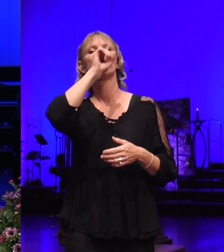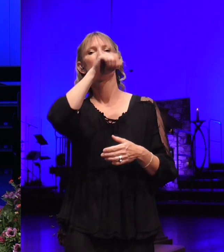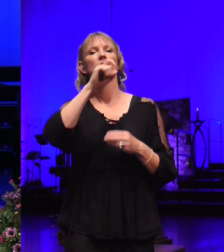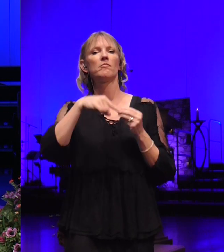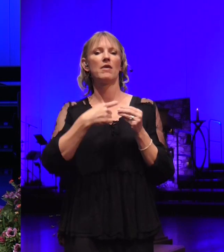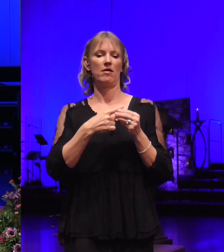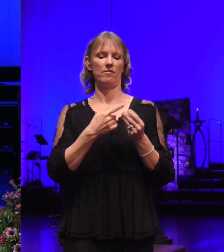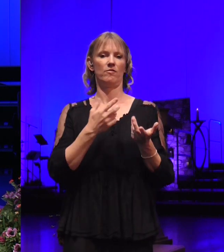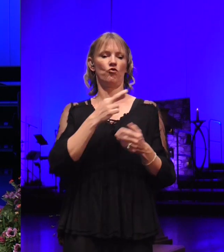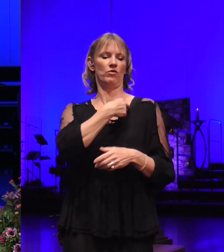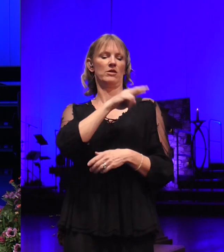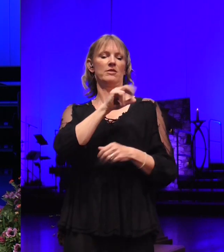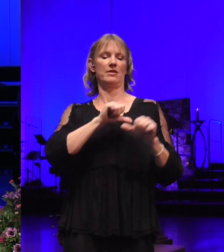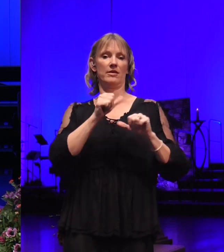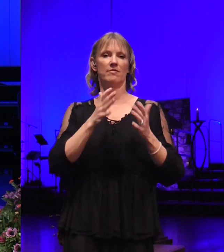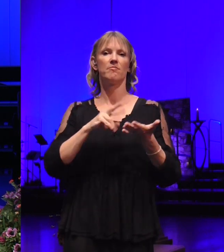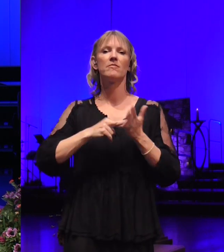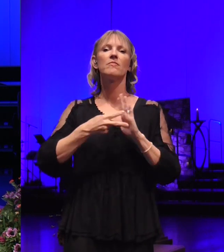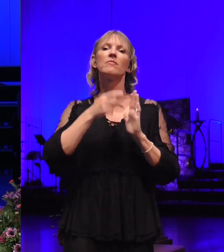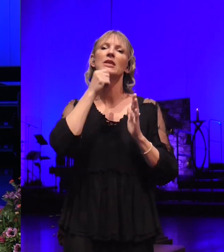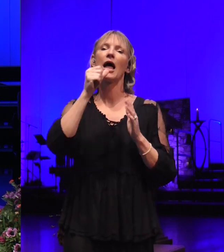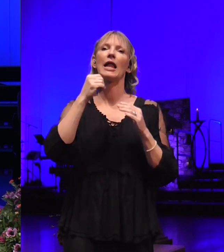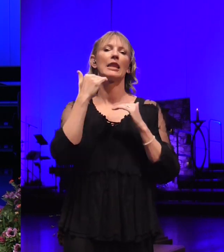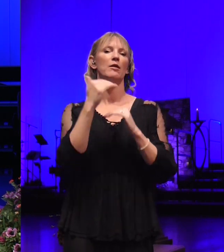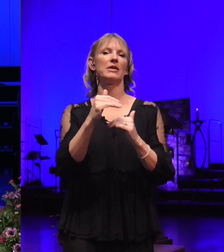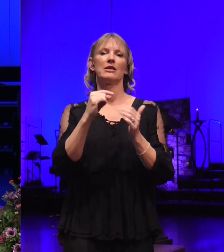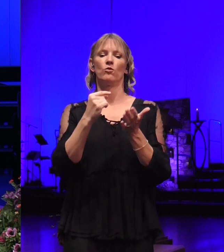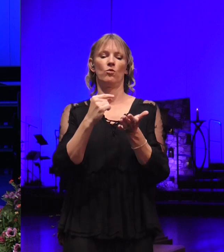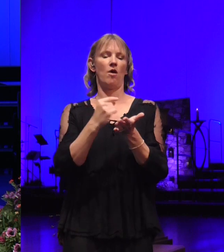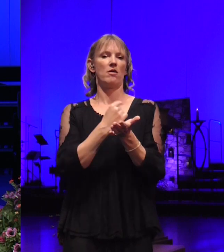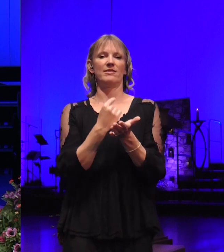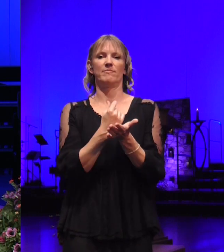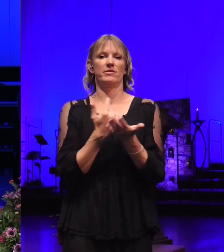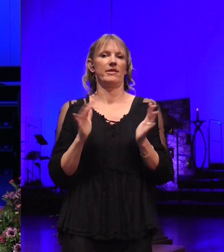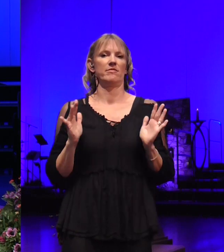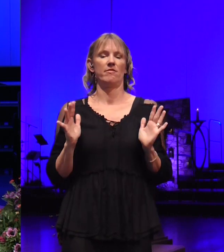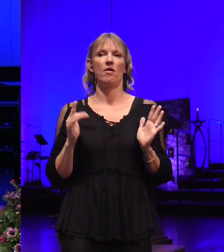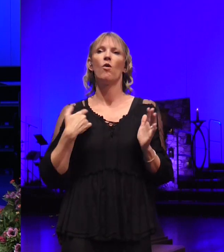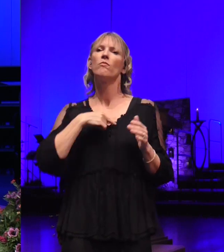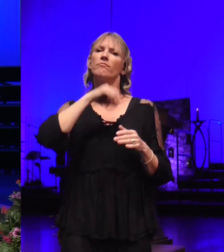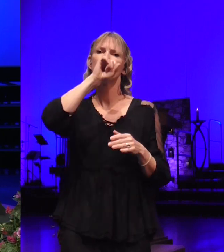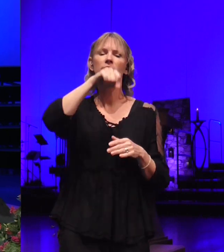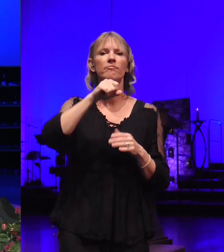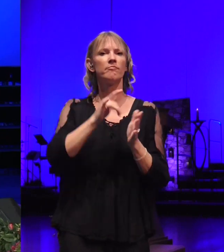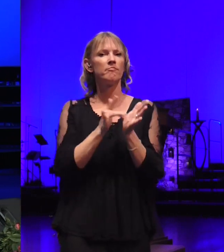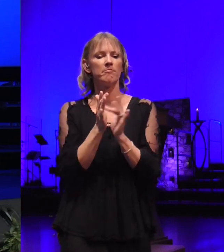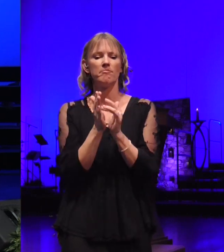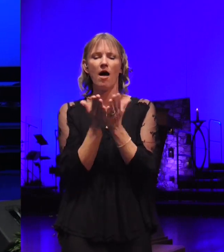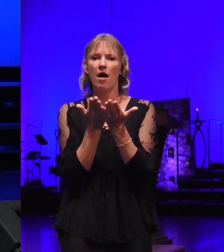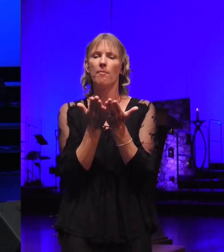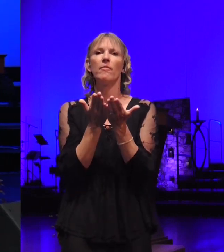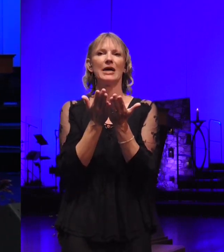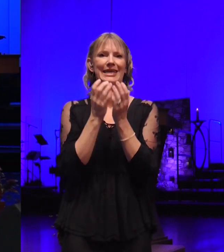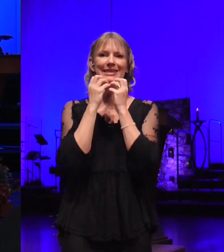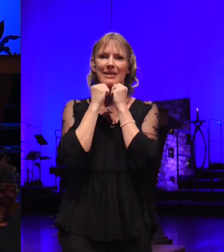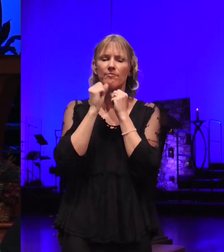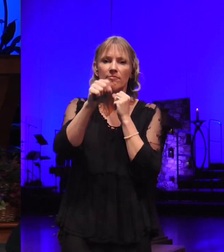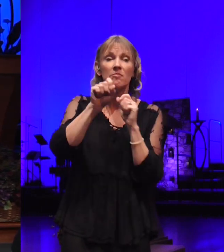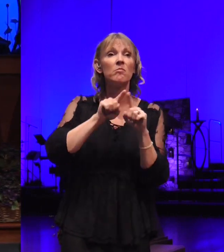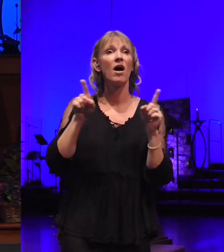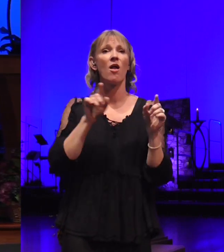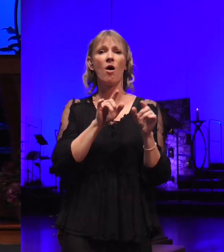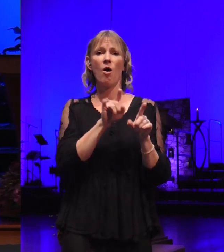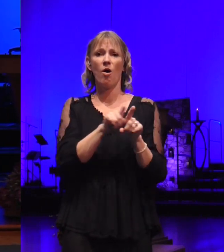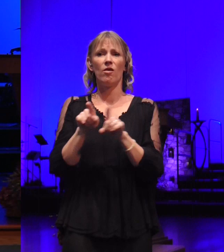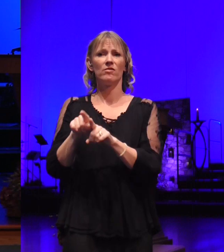being a religious scientist is I'm not limited to just the Gospels. We love the Holy Bible here and hold it as sacred, but we love all the sources